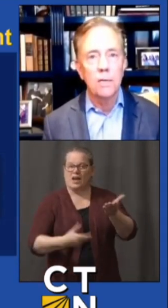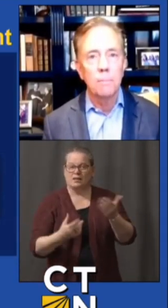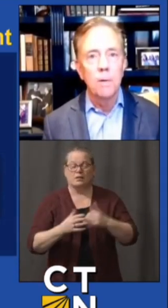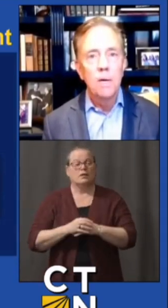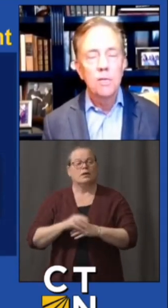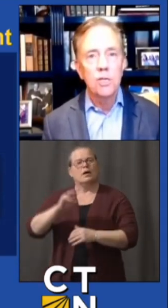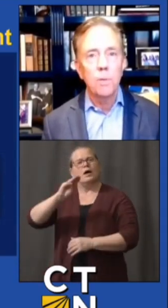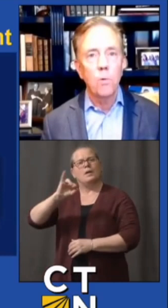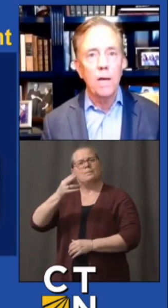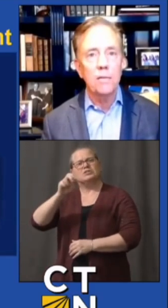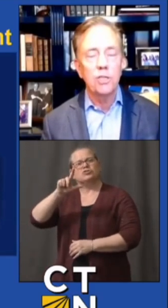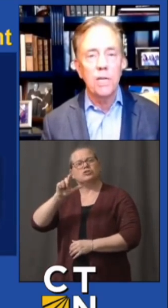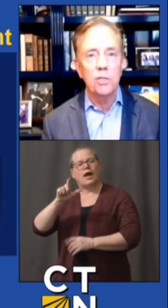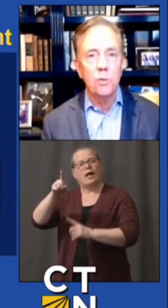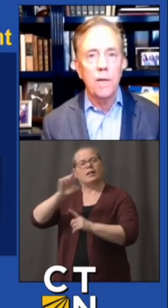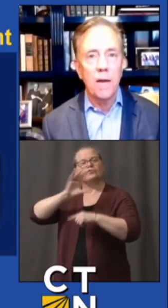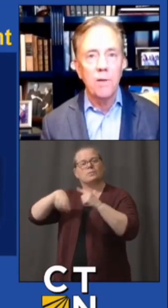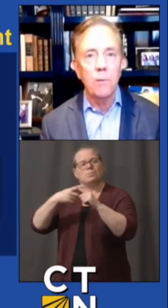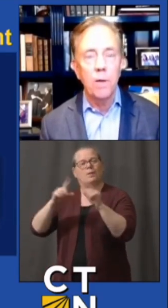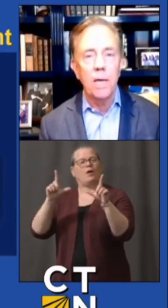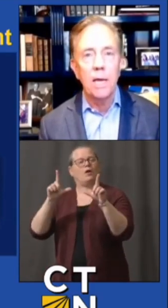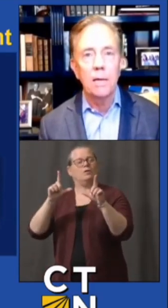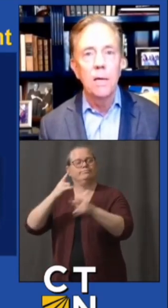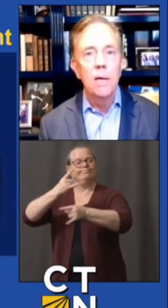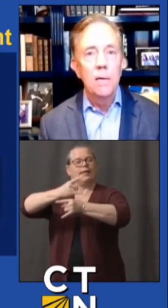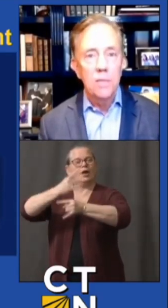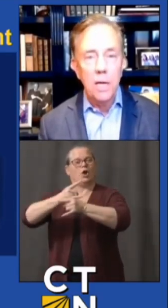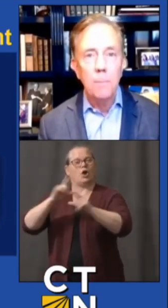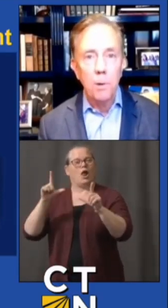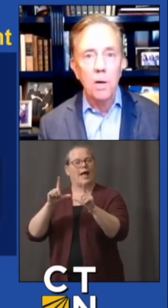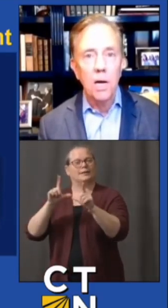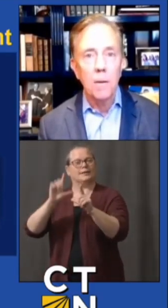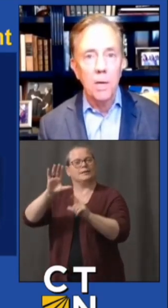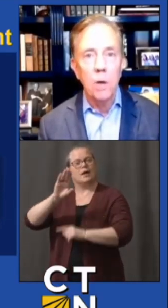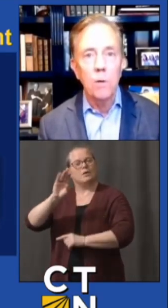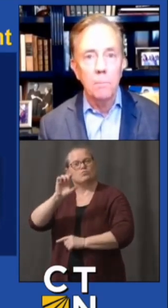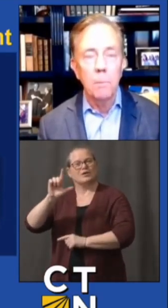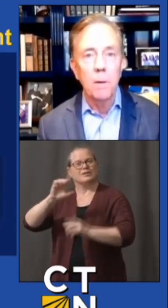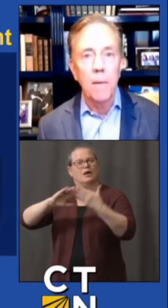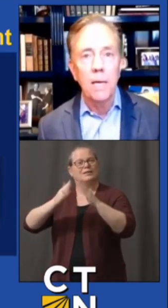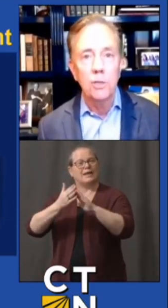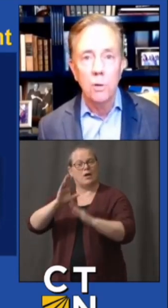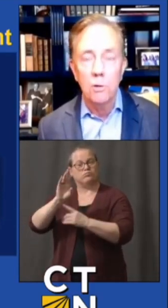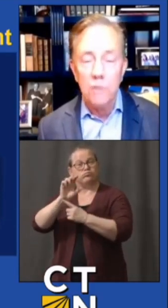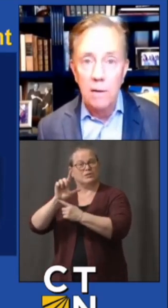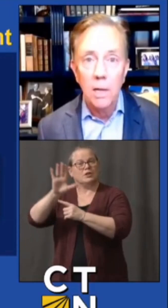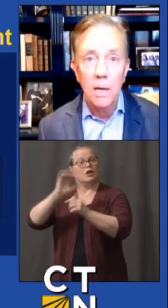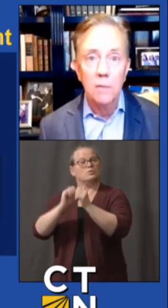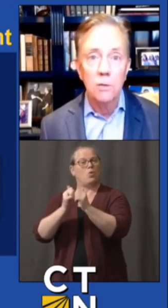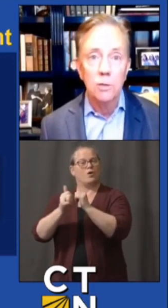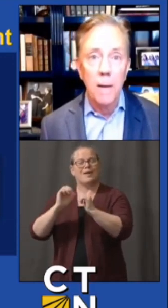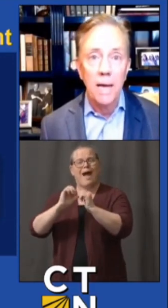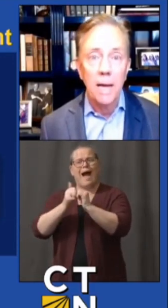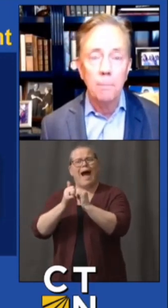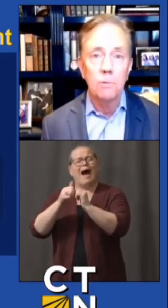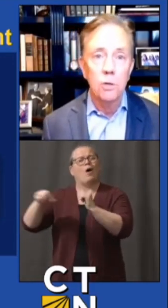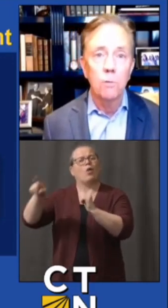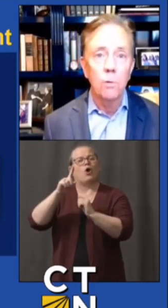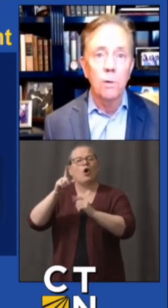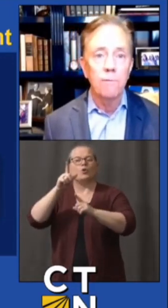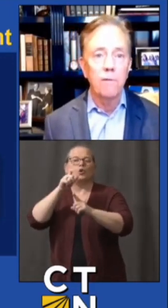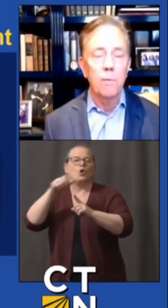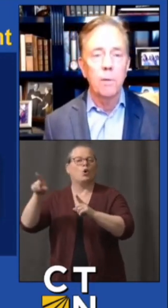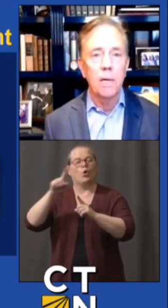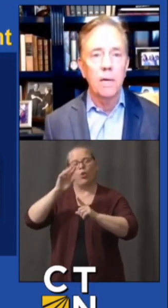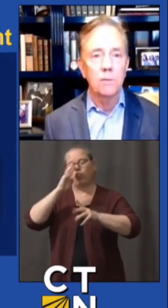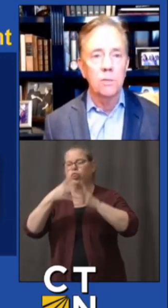and some of the ways she's doing everything we can to keep our economy going by making sure those outliers, those bad apples, don't ruin